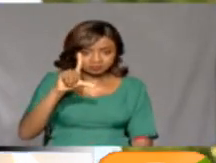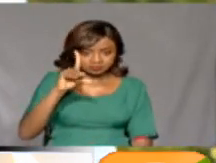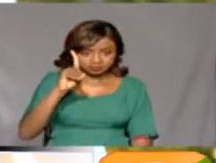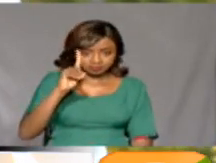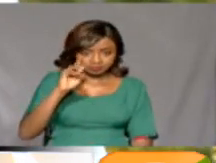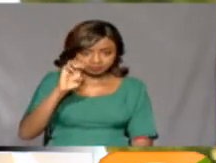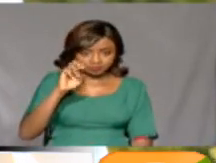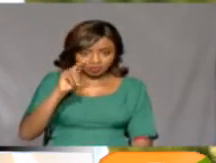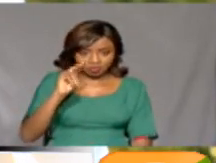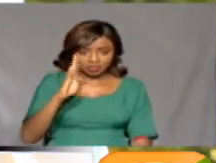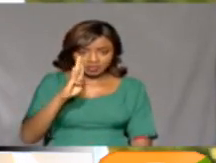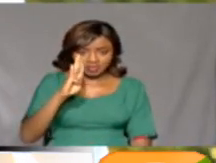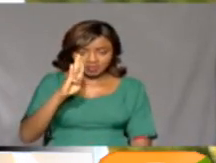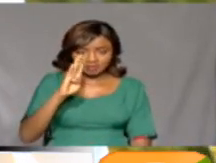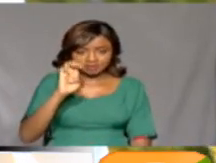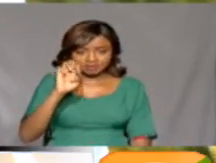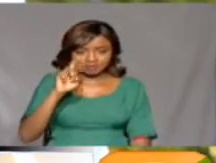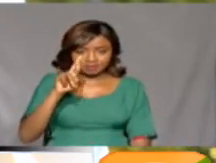Mutula,